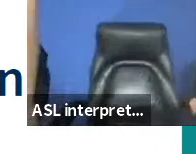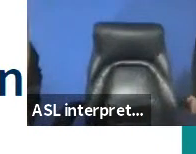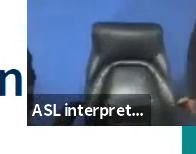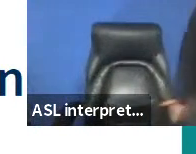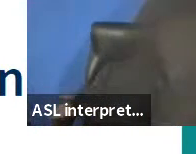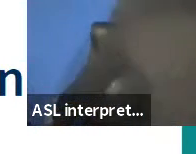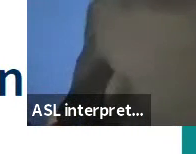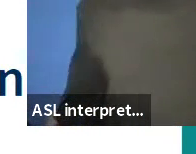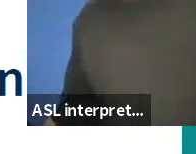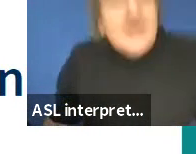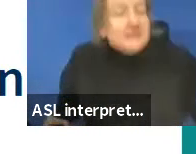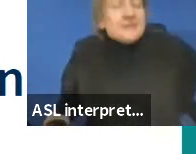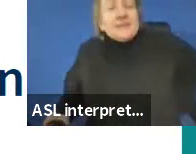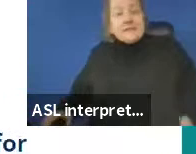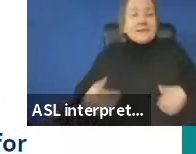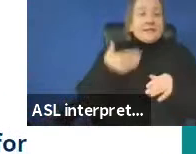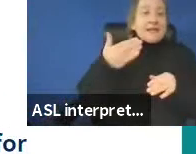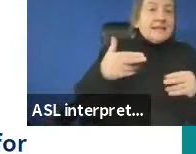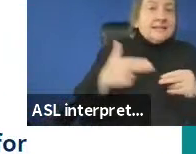Next slide.